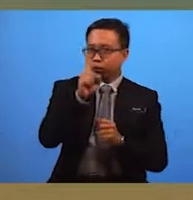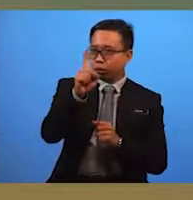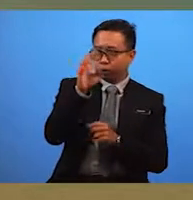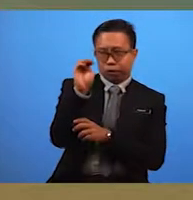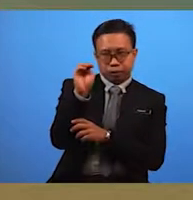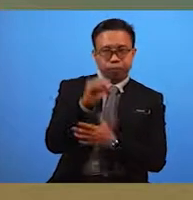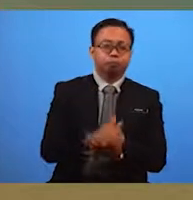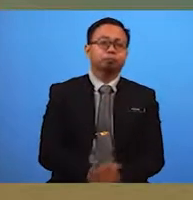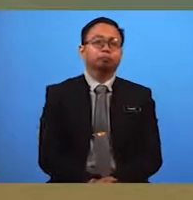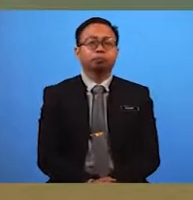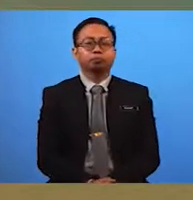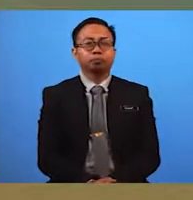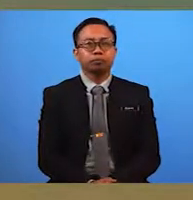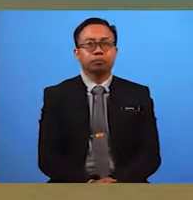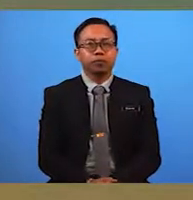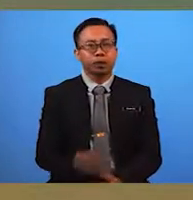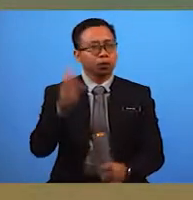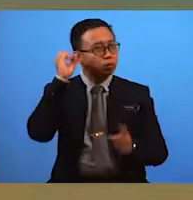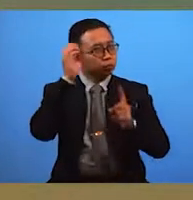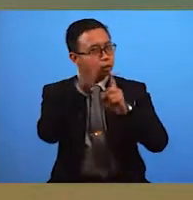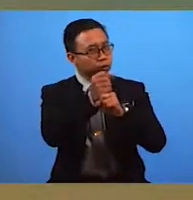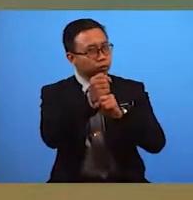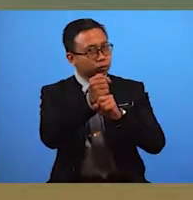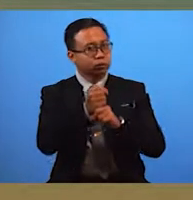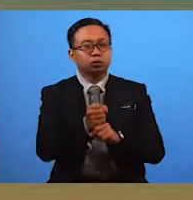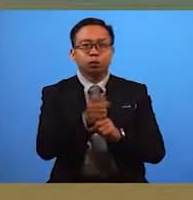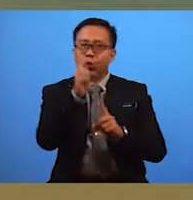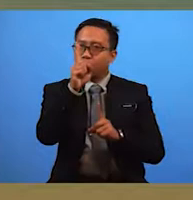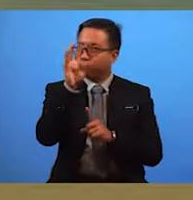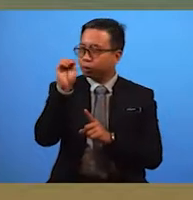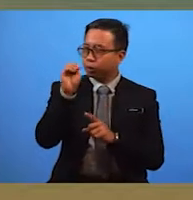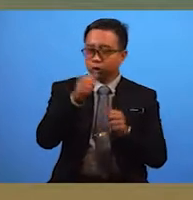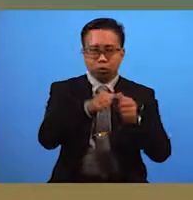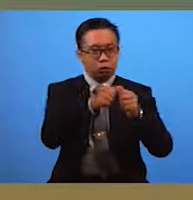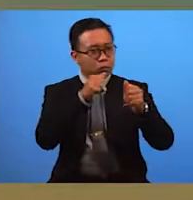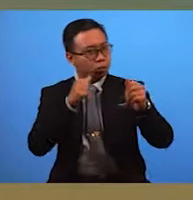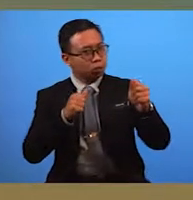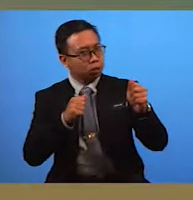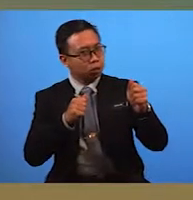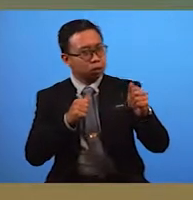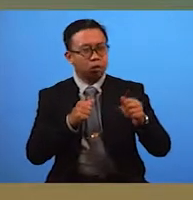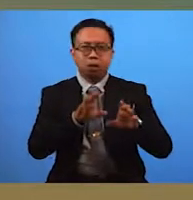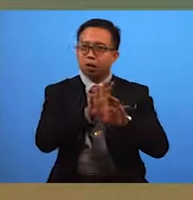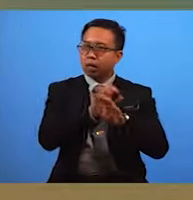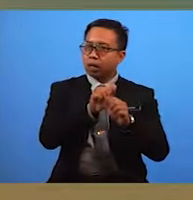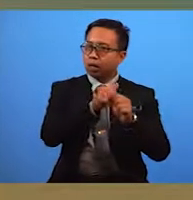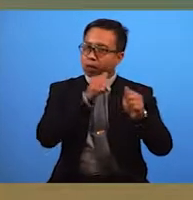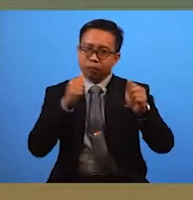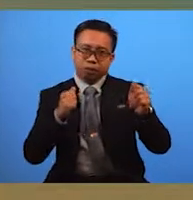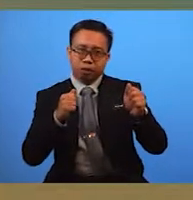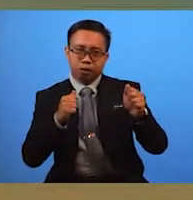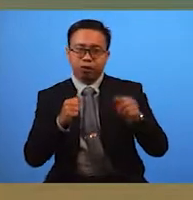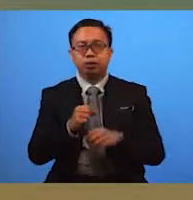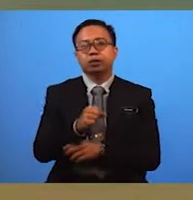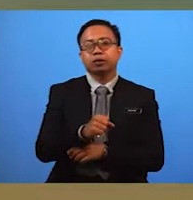meter. Purpose? Staying 1 meter away can prevent infection through saliva